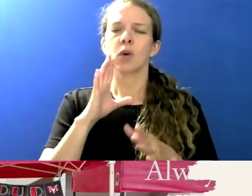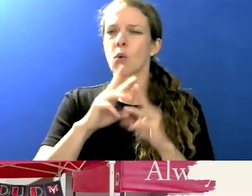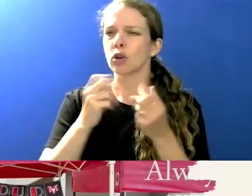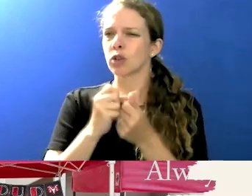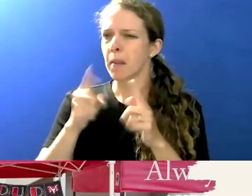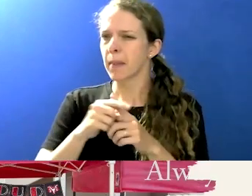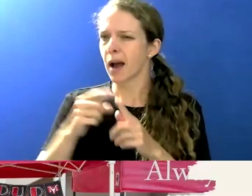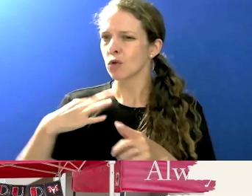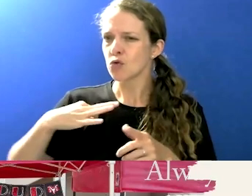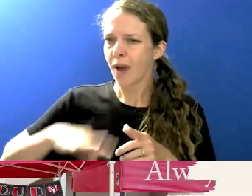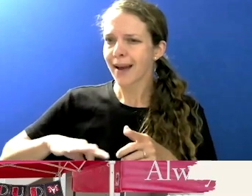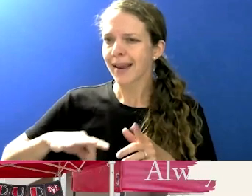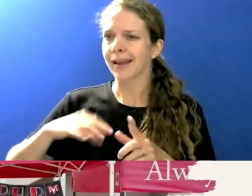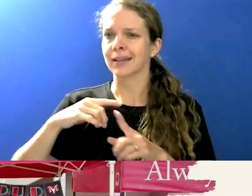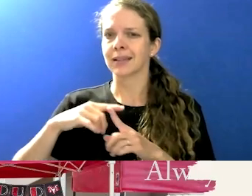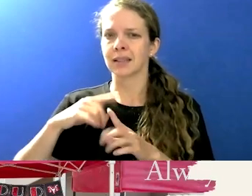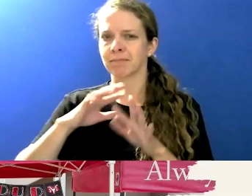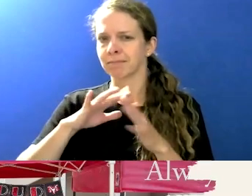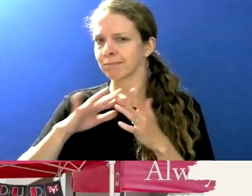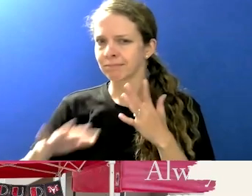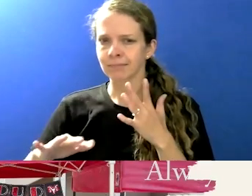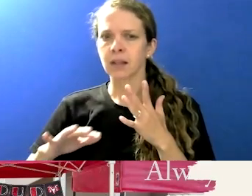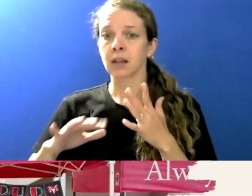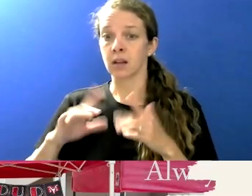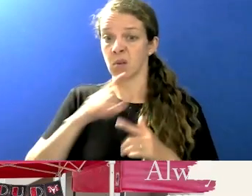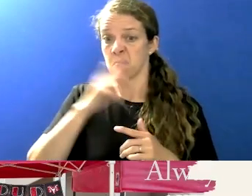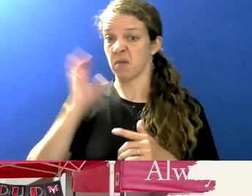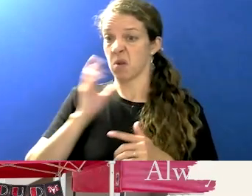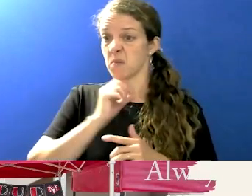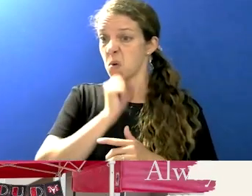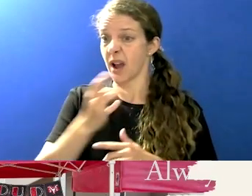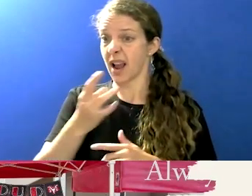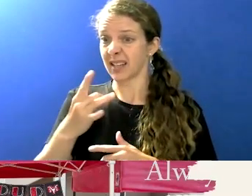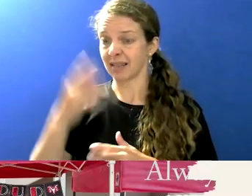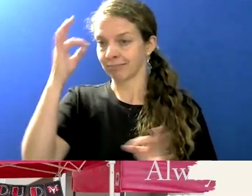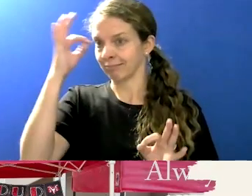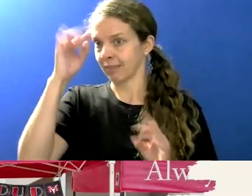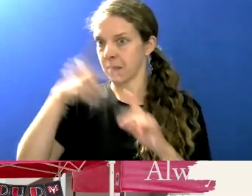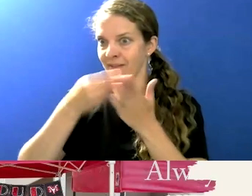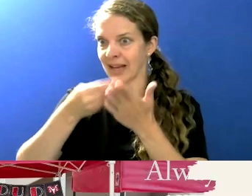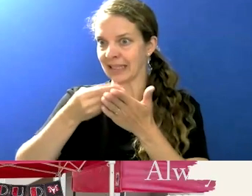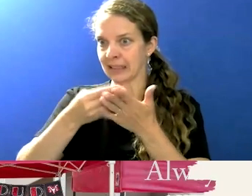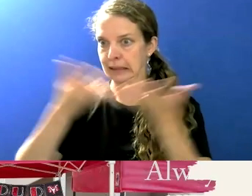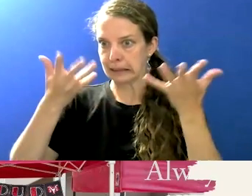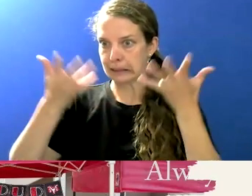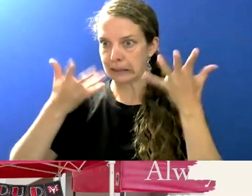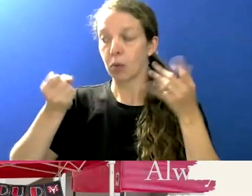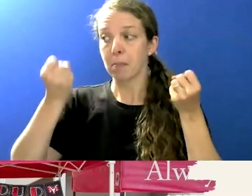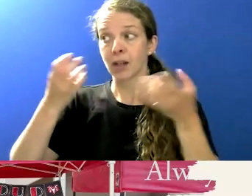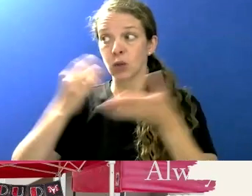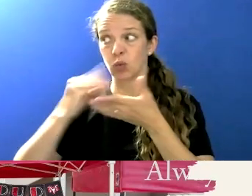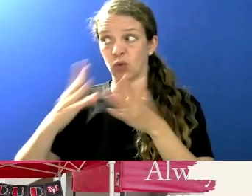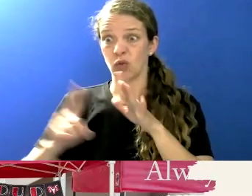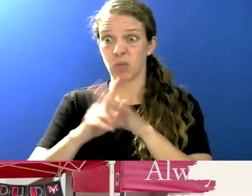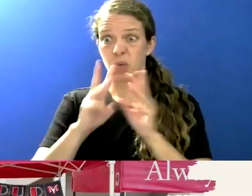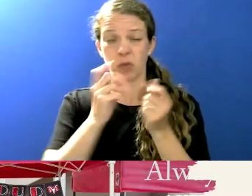on loans. I mean, when I was 18 or 19, I didn't really know much about finances. So a lot of students actually show up to that workshop. I